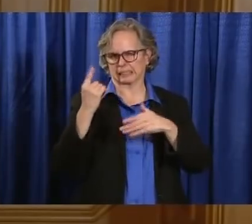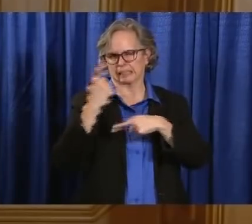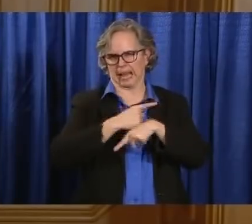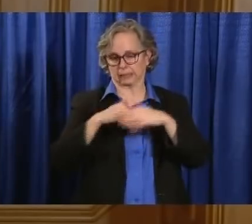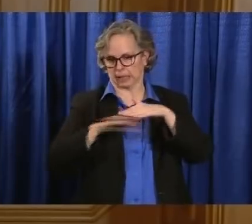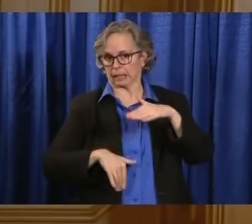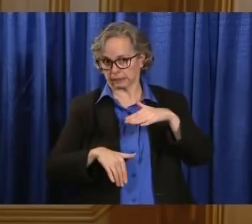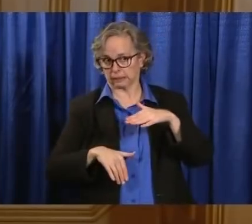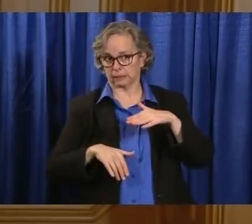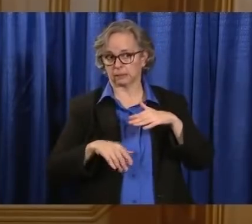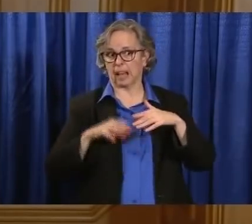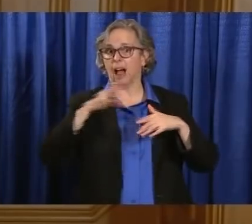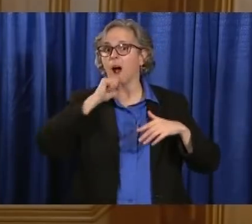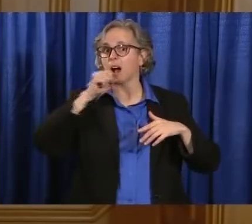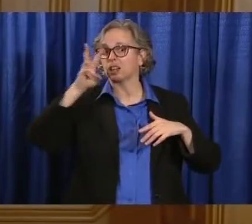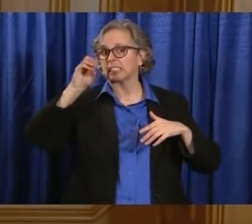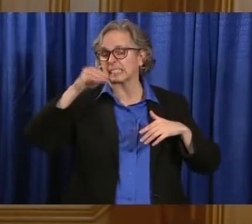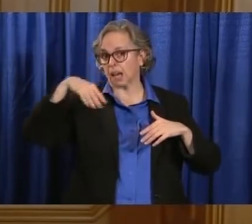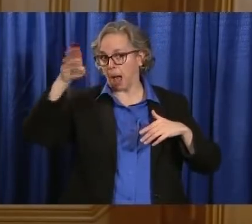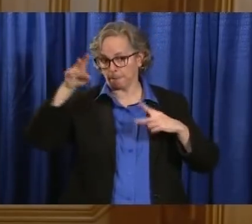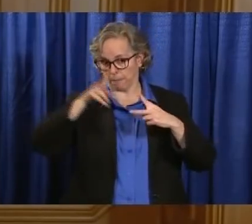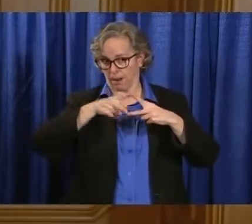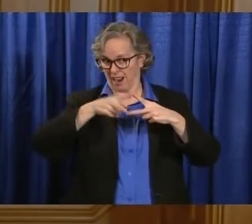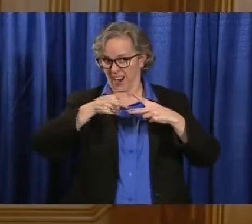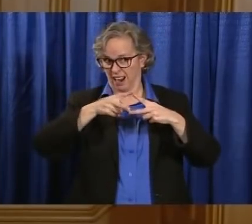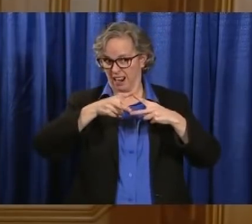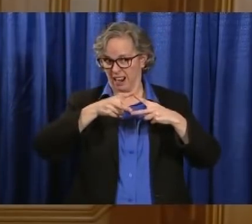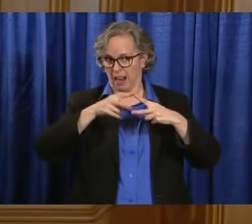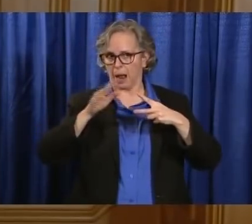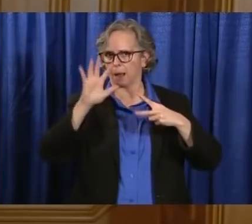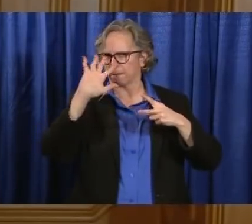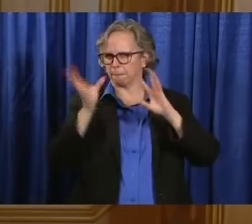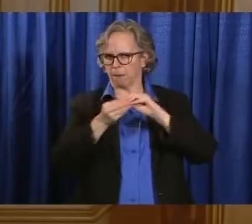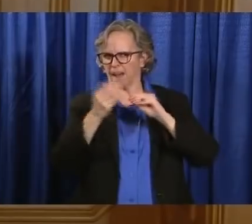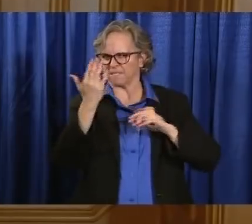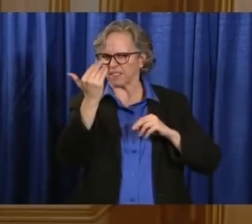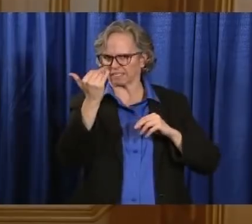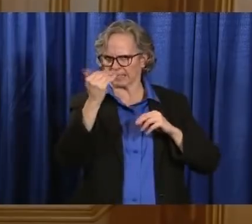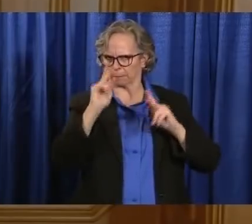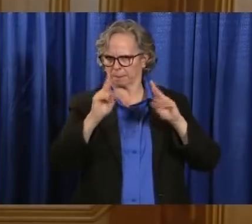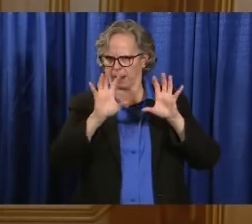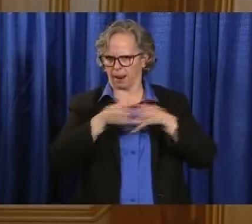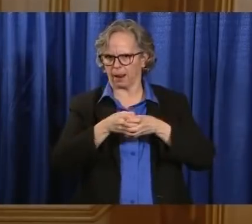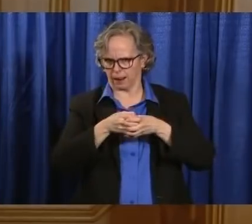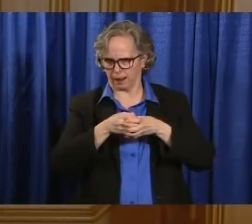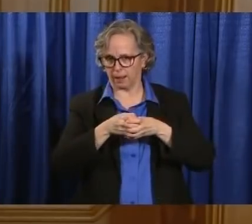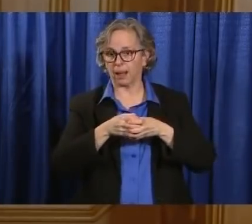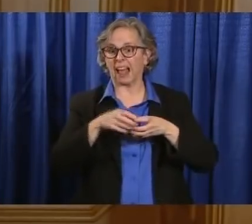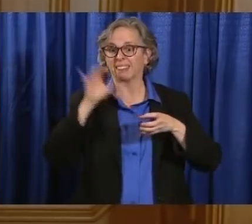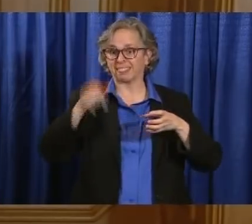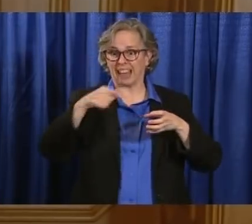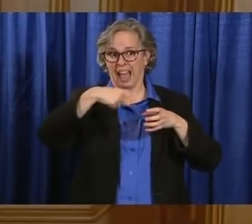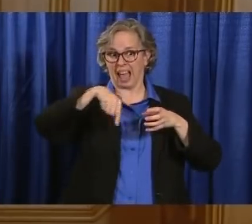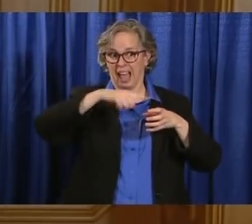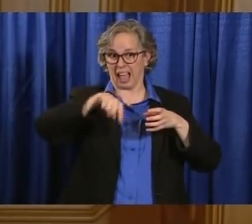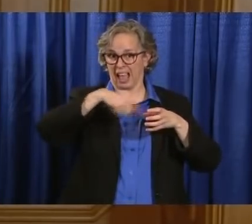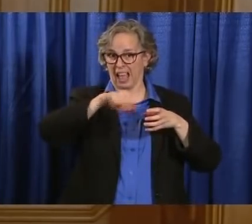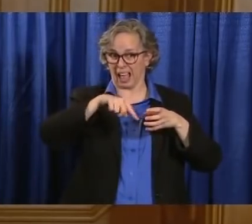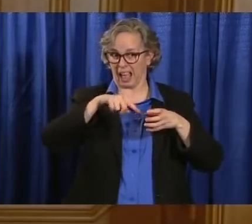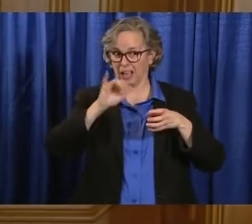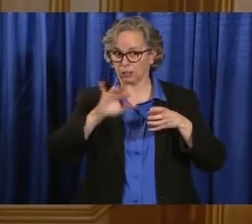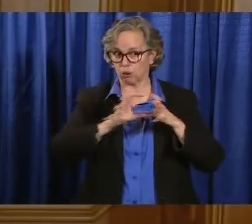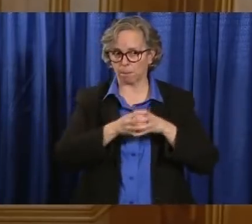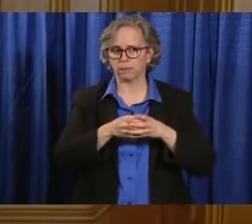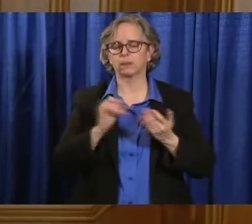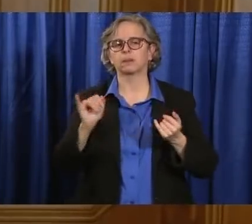60 years of age or over. Again, we've gone through a pretty elaborate screening process for all of